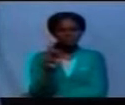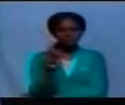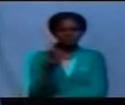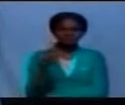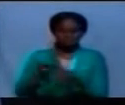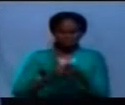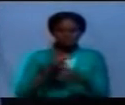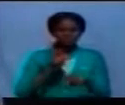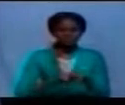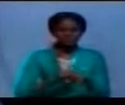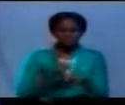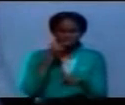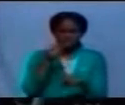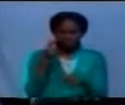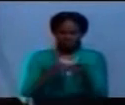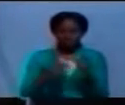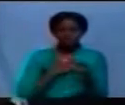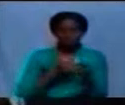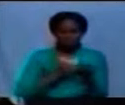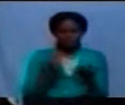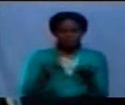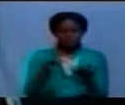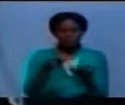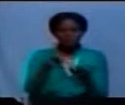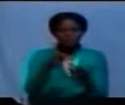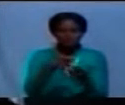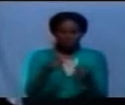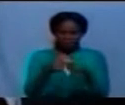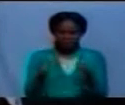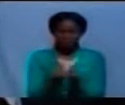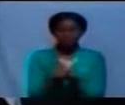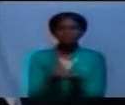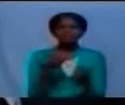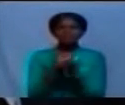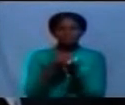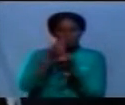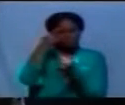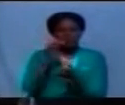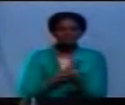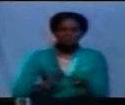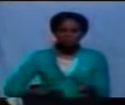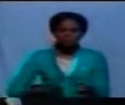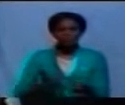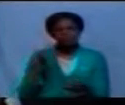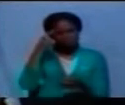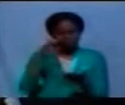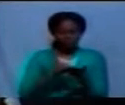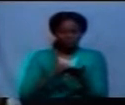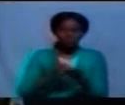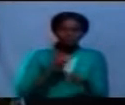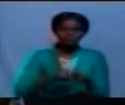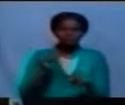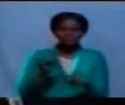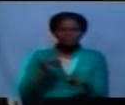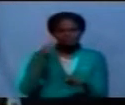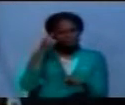thing you say, what are my priority areas in terms of my expenses? I need money for food, yes. I need money for talk time, yes. I